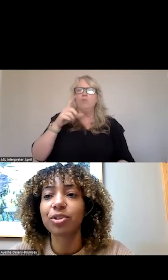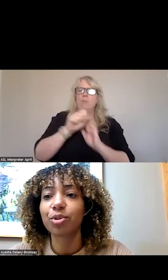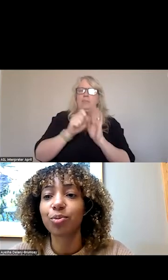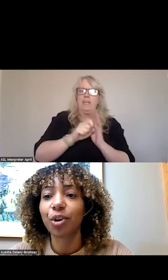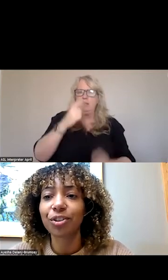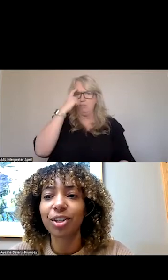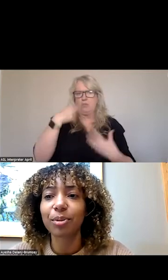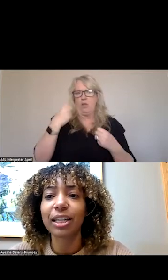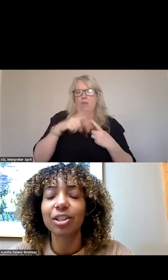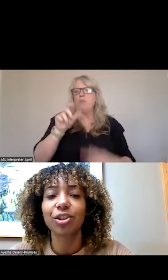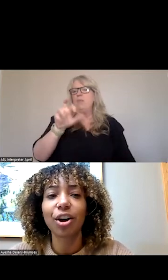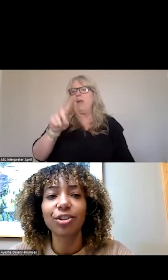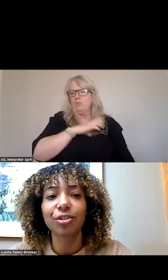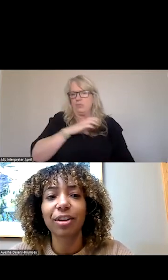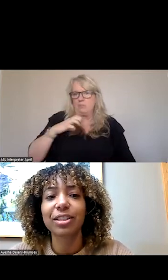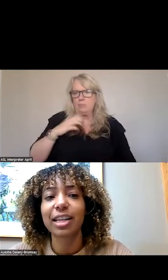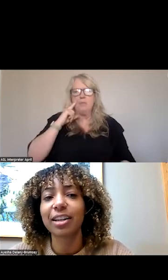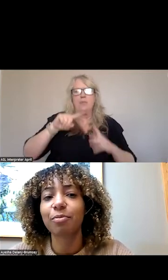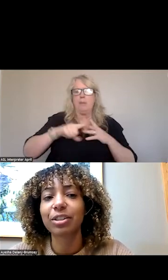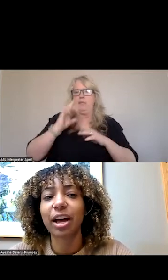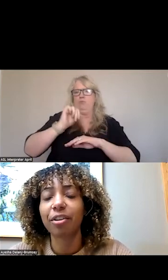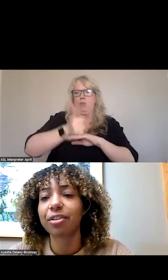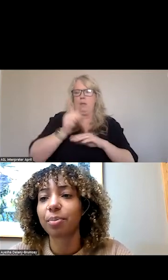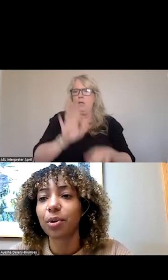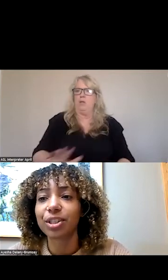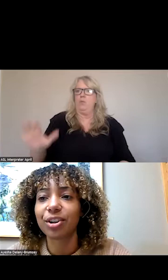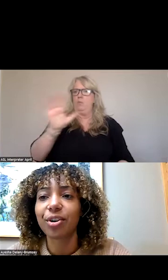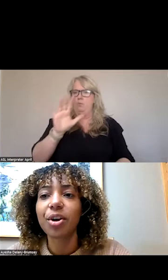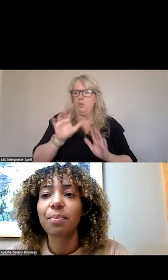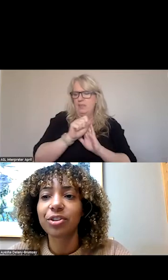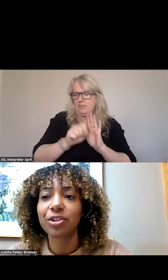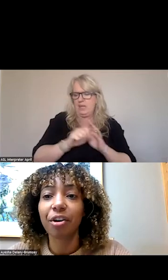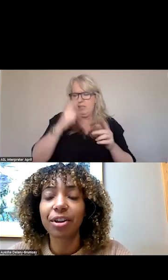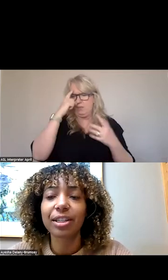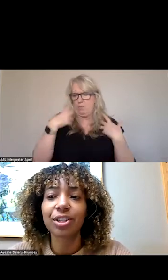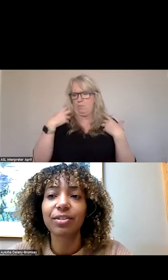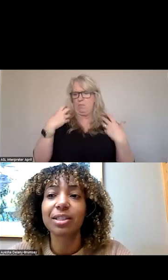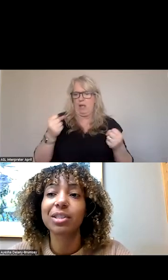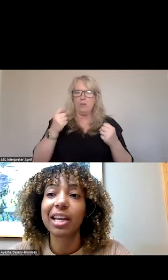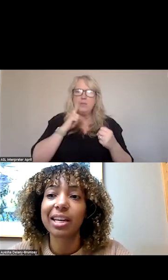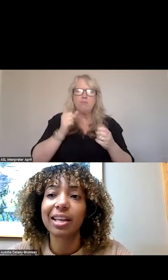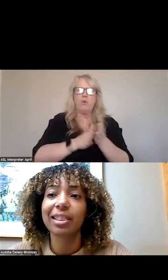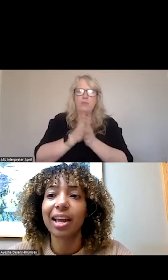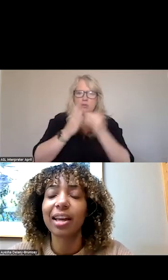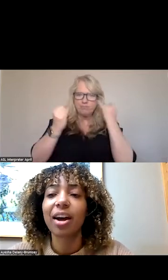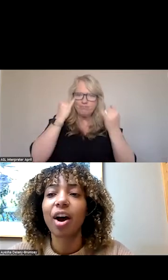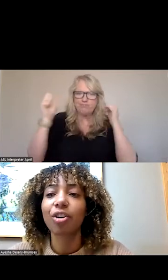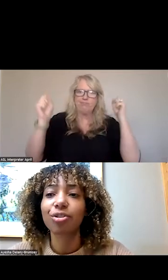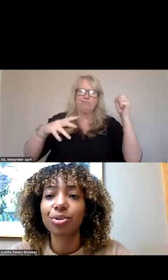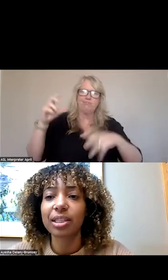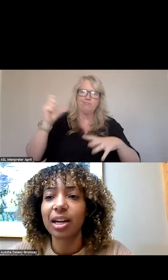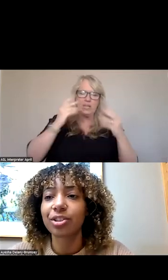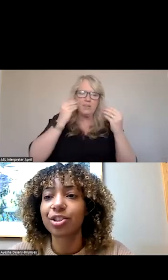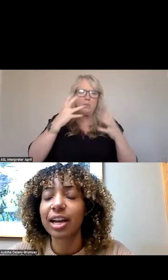about some new work that they're beginning to launch around the state of mental health and their multi-year mental health initiative, and some data that they